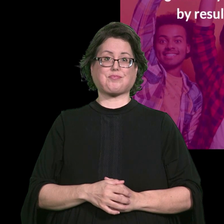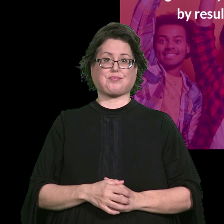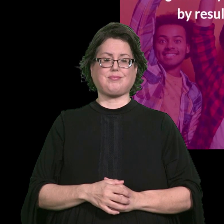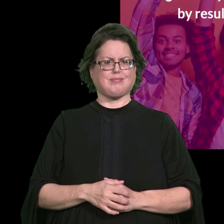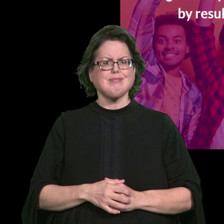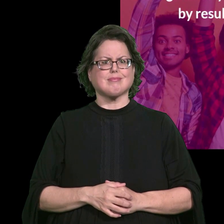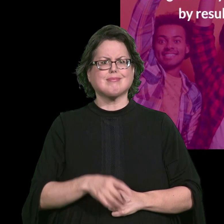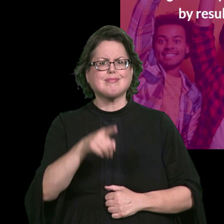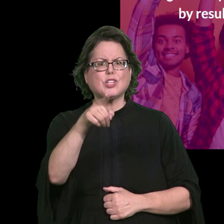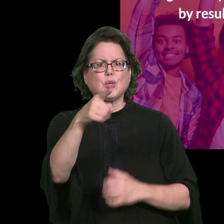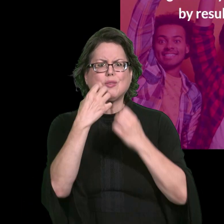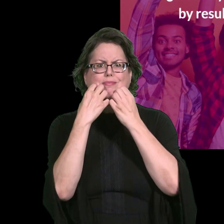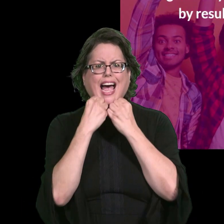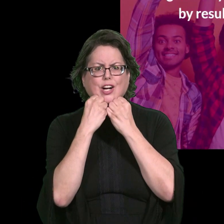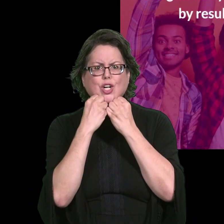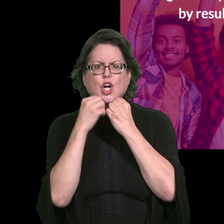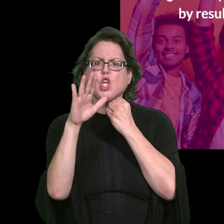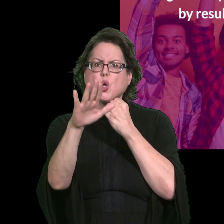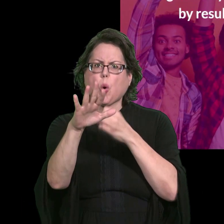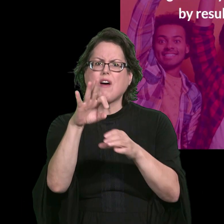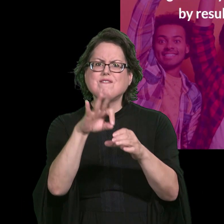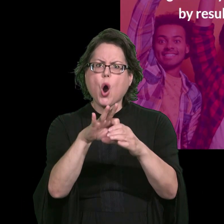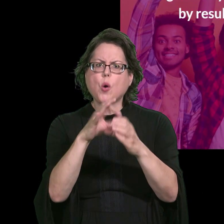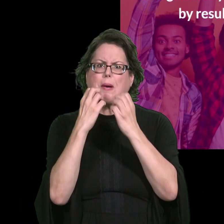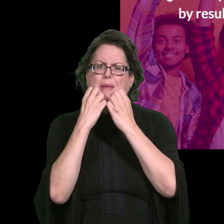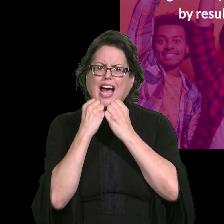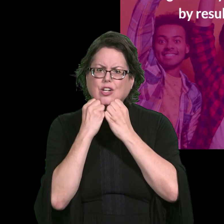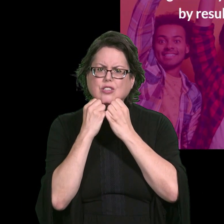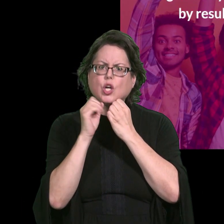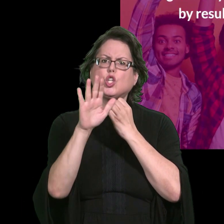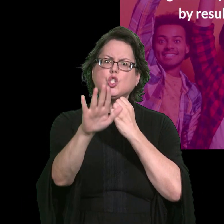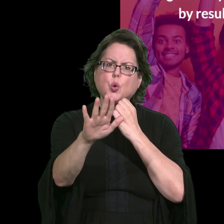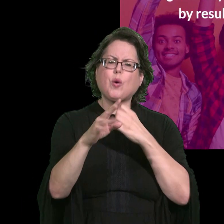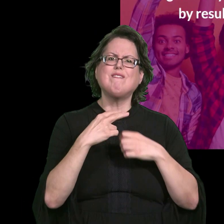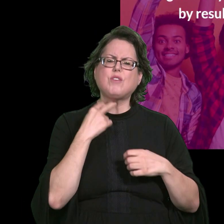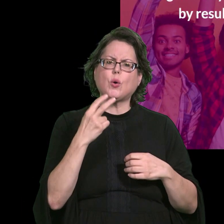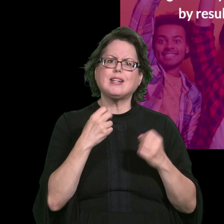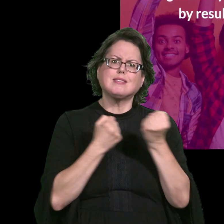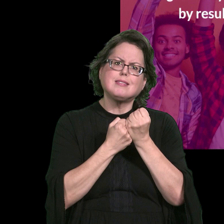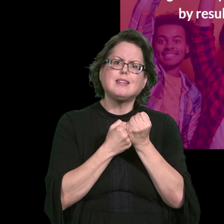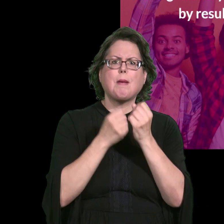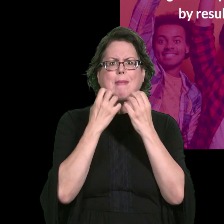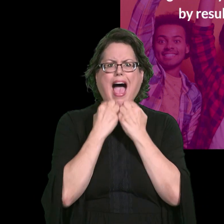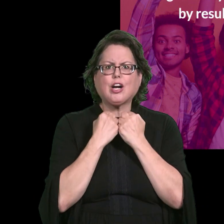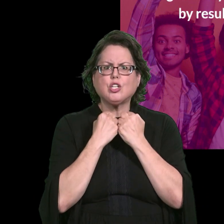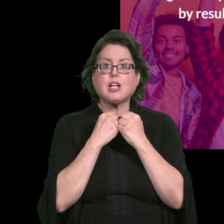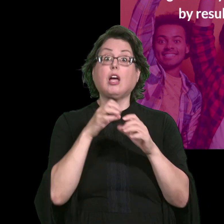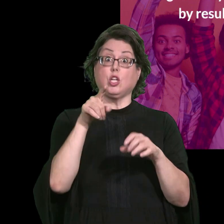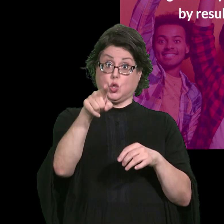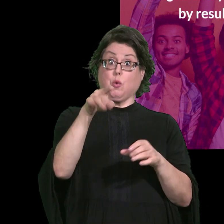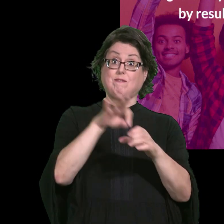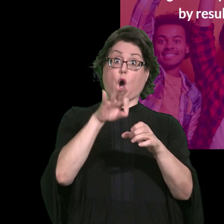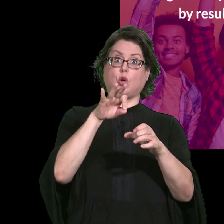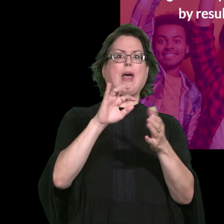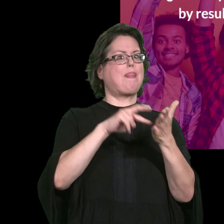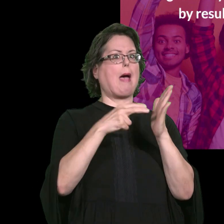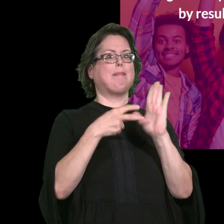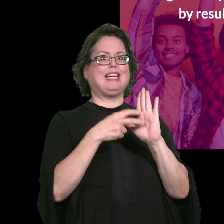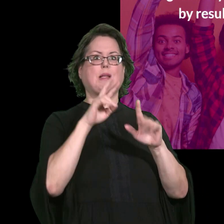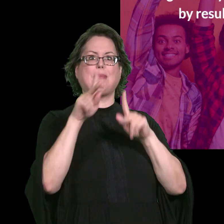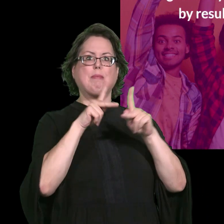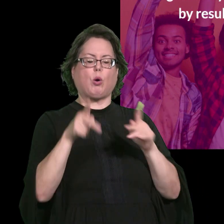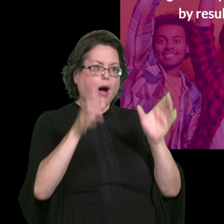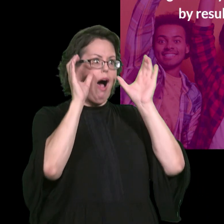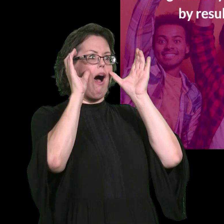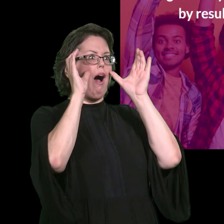You matter. Your vote matters. Your voice matters. Voting makes your voice heard in one way that affects real